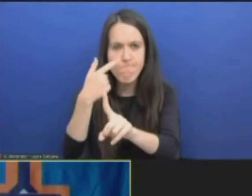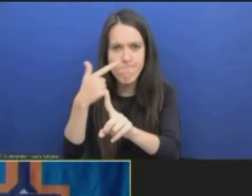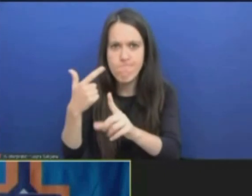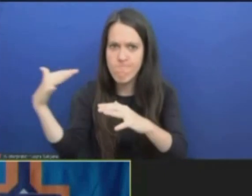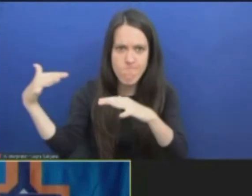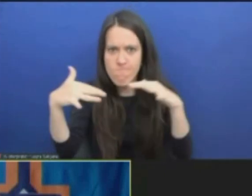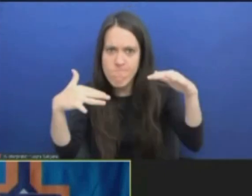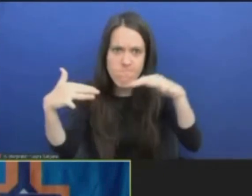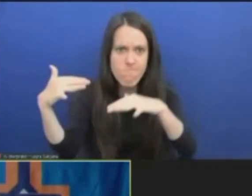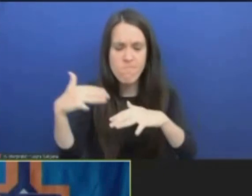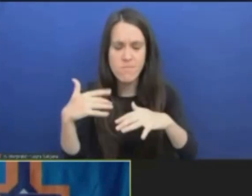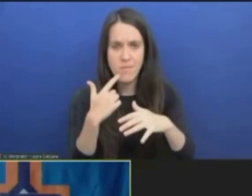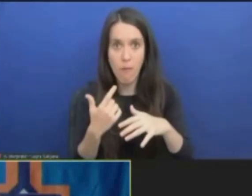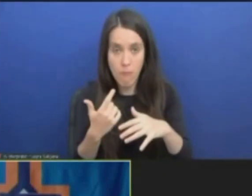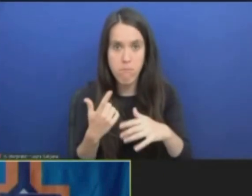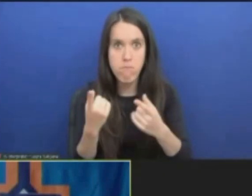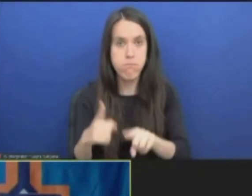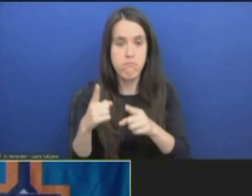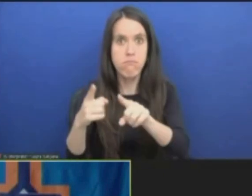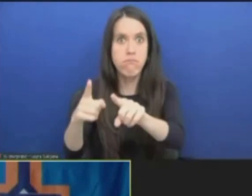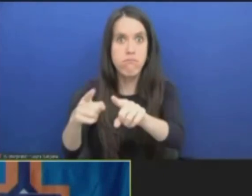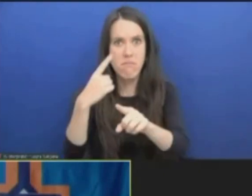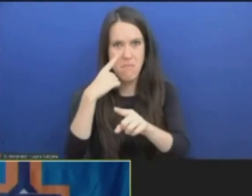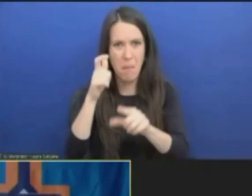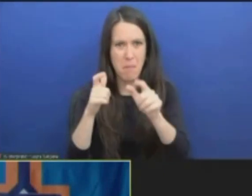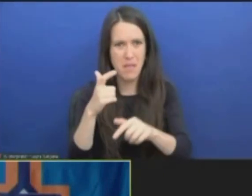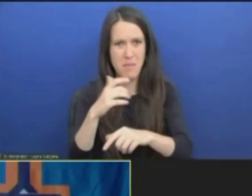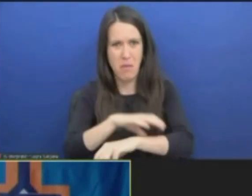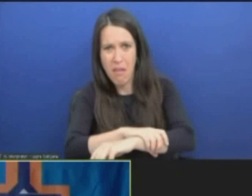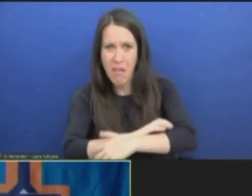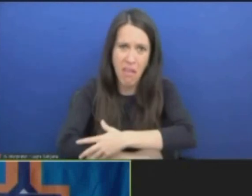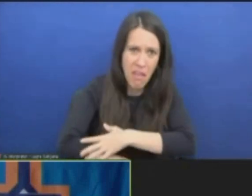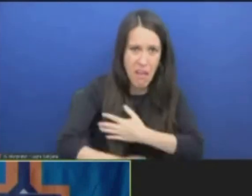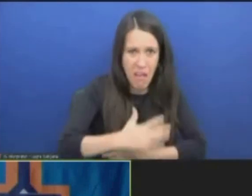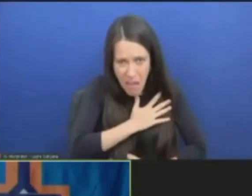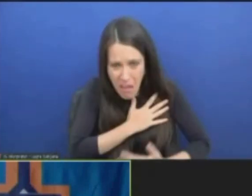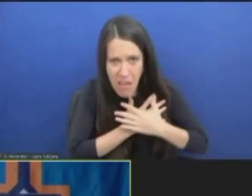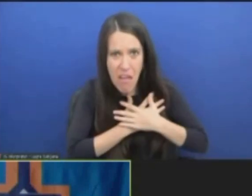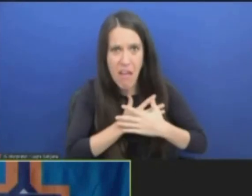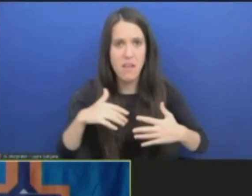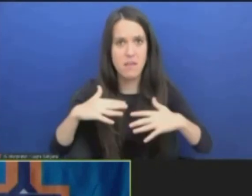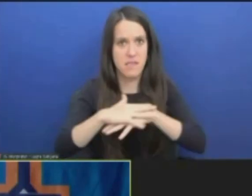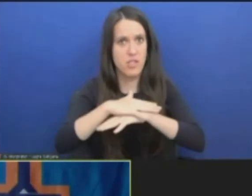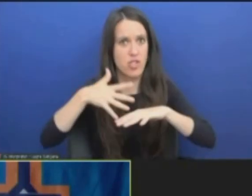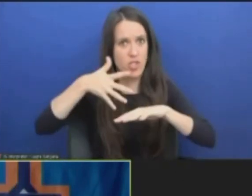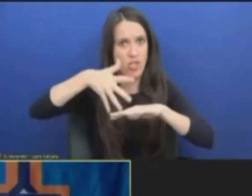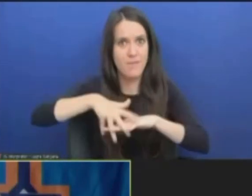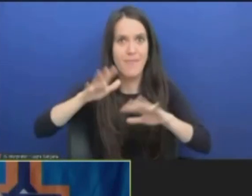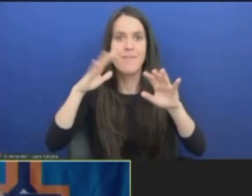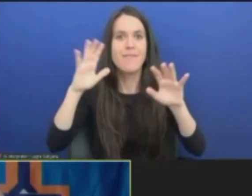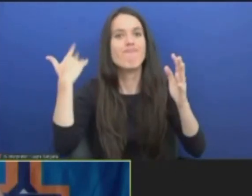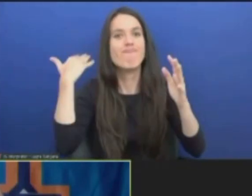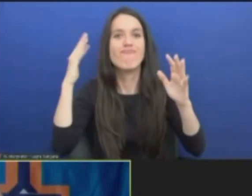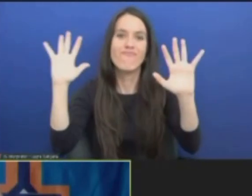of casualties and people who were injured amongst the indigenous peoples. It also destroyed their natural